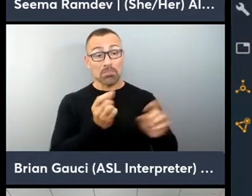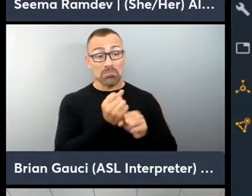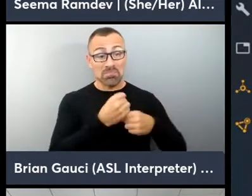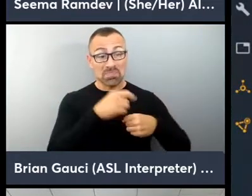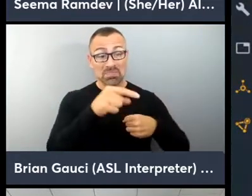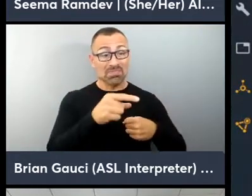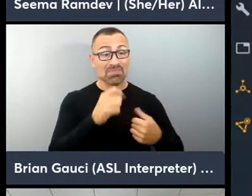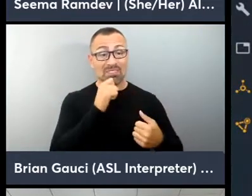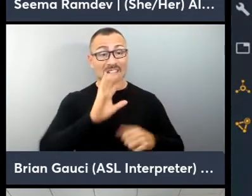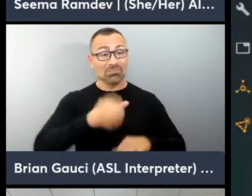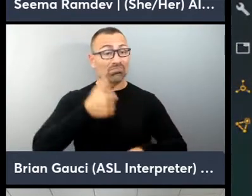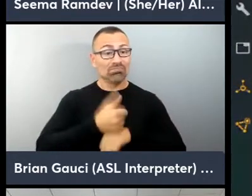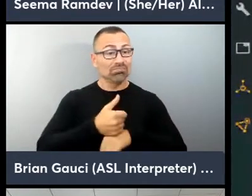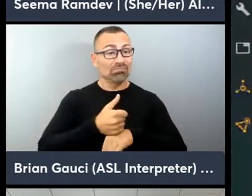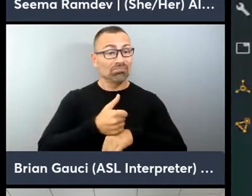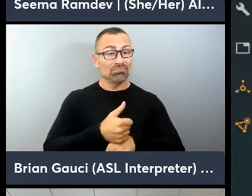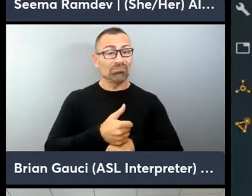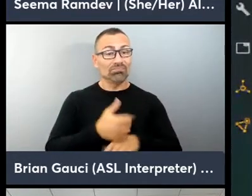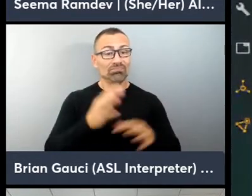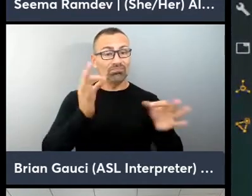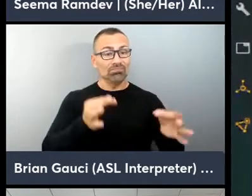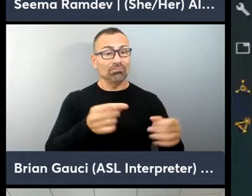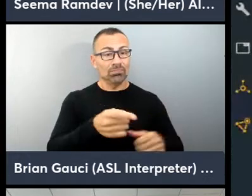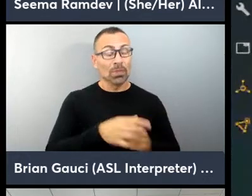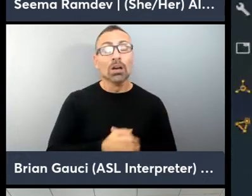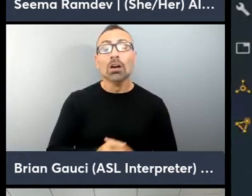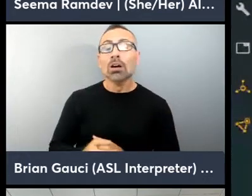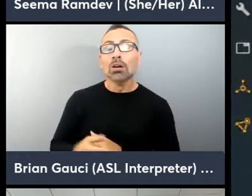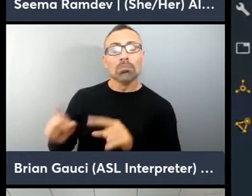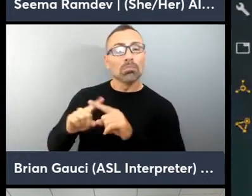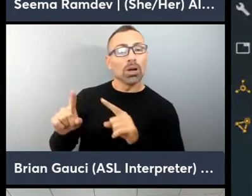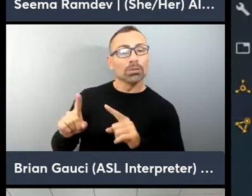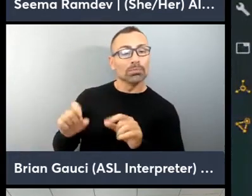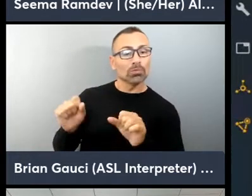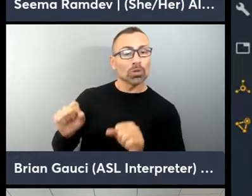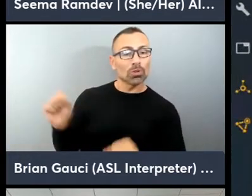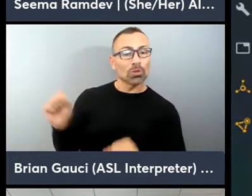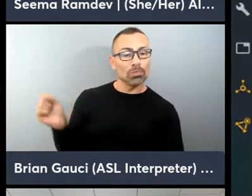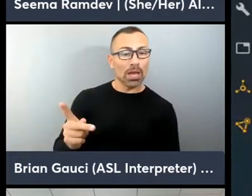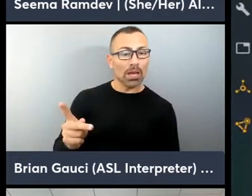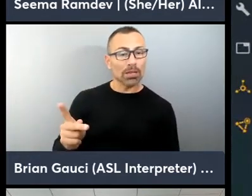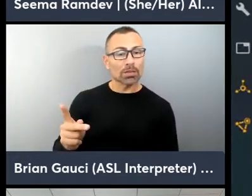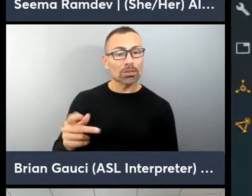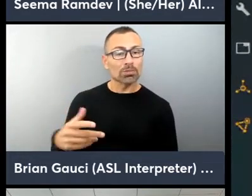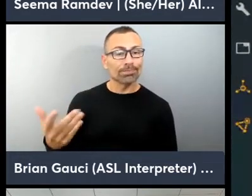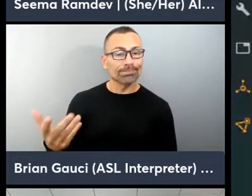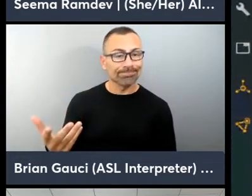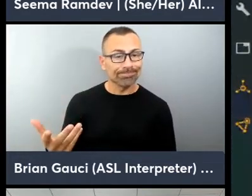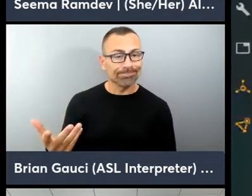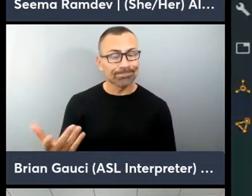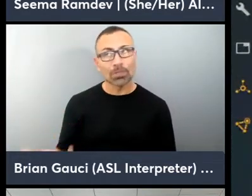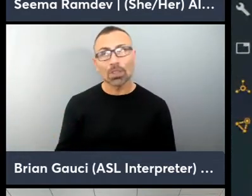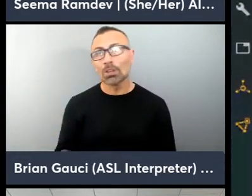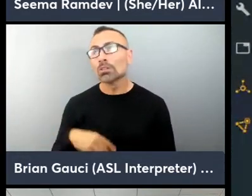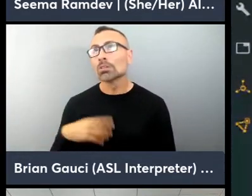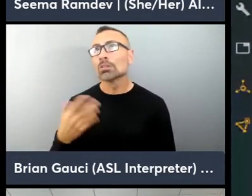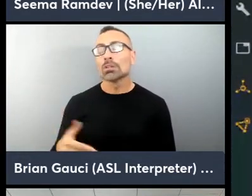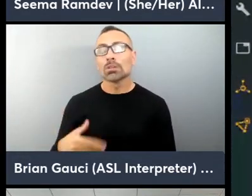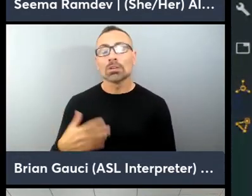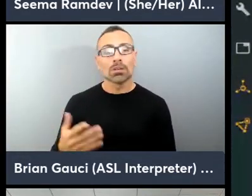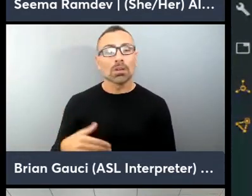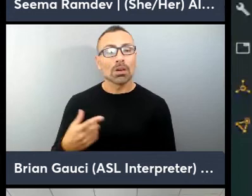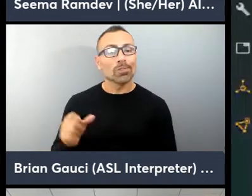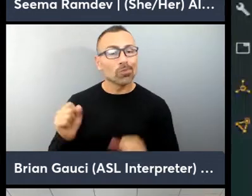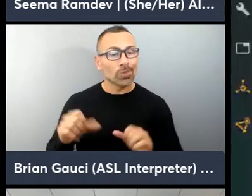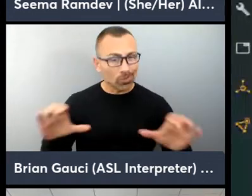right? But now we can go back into the we could do this both